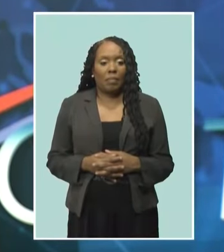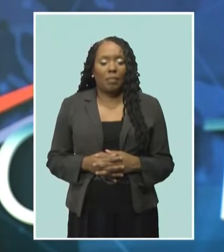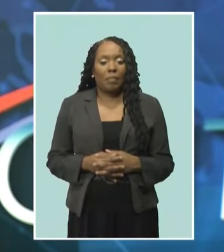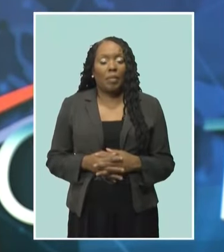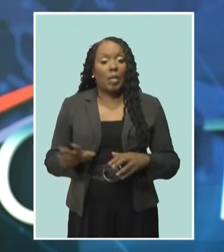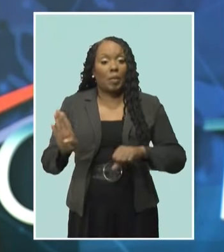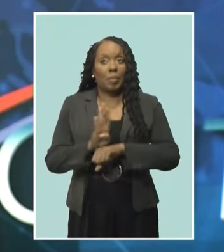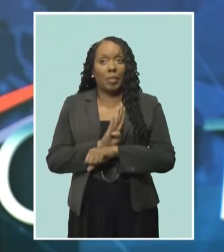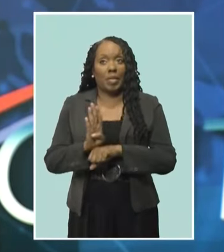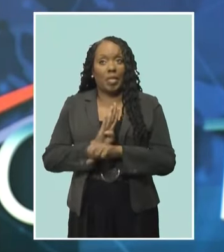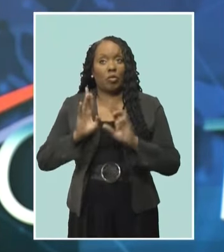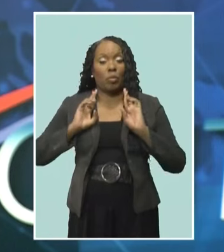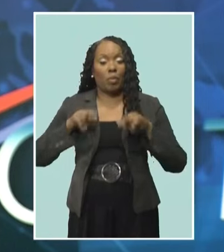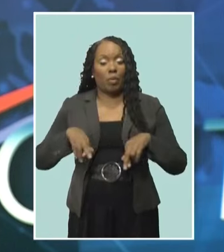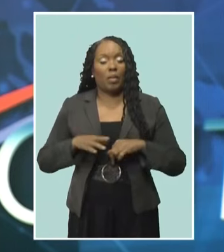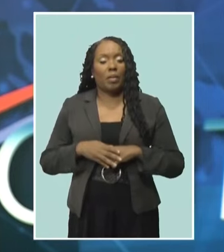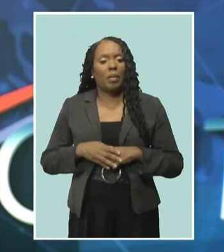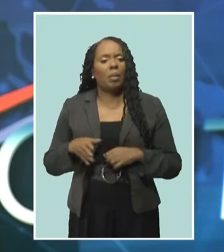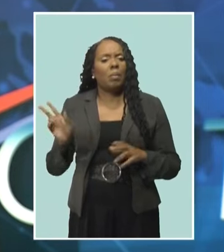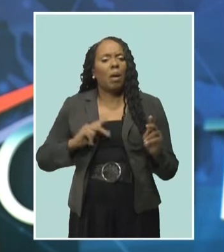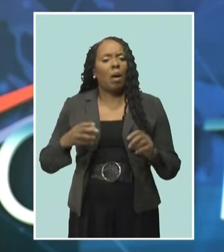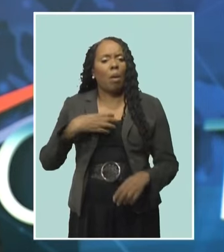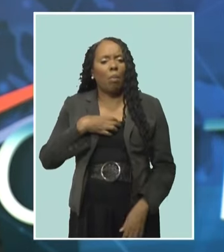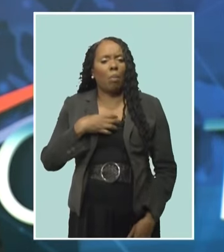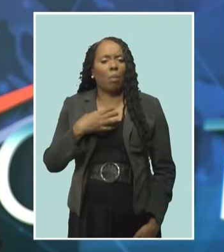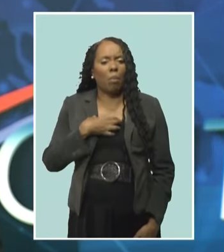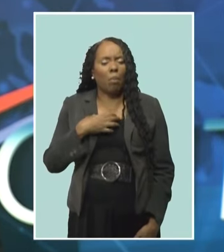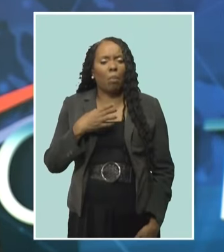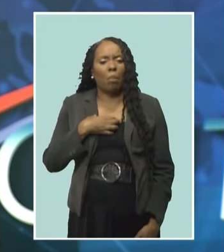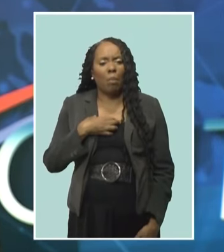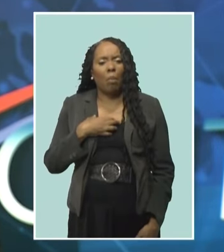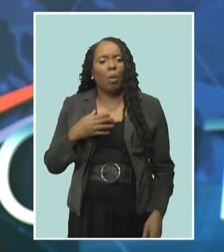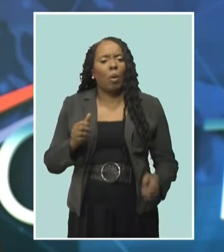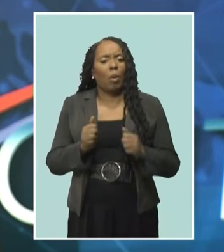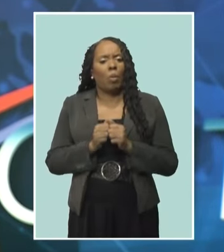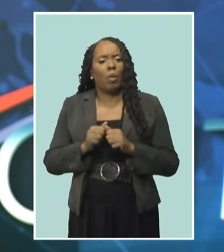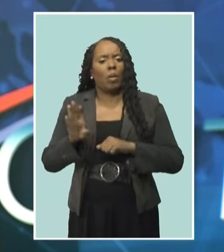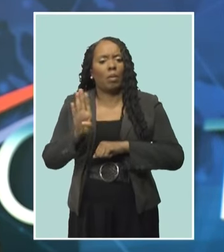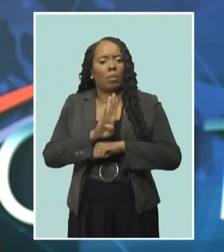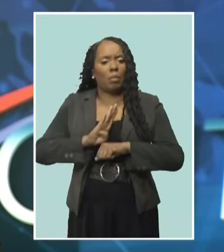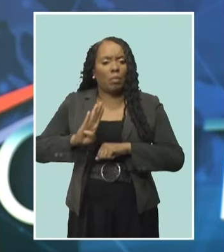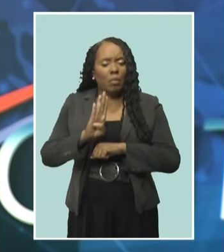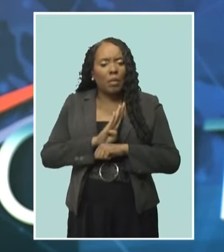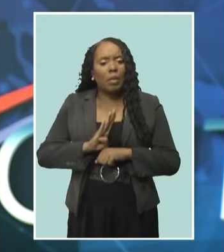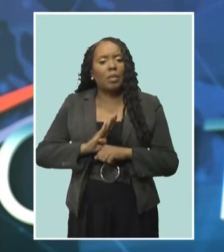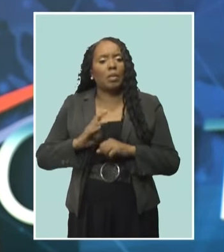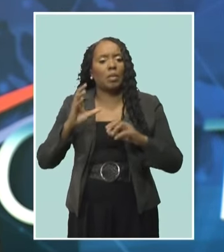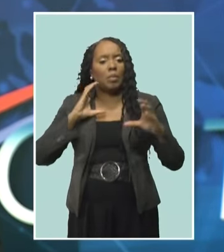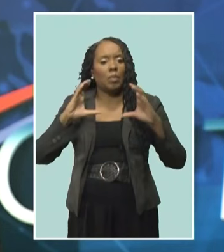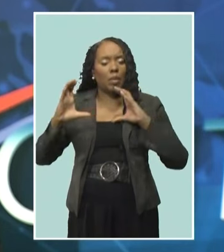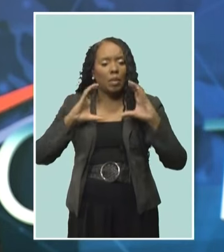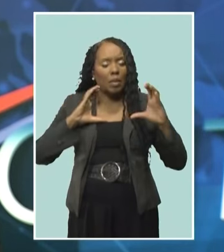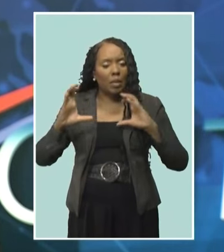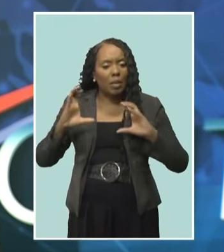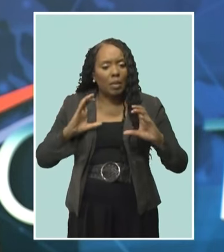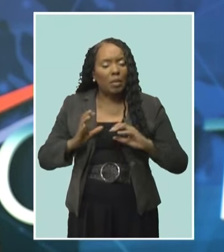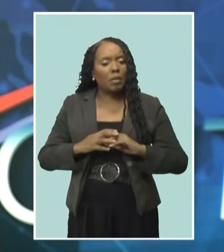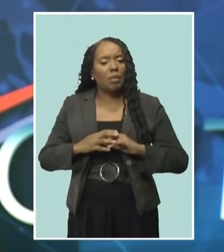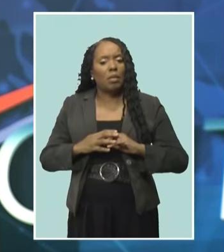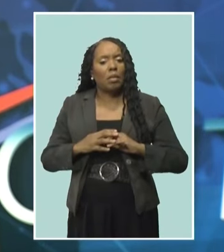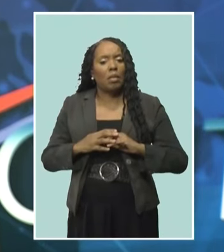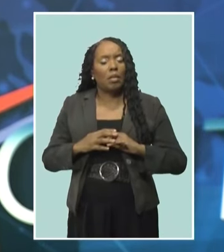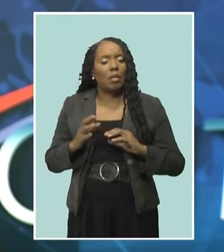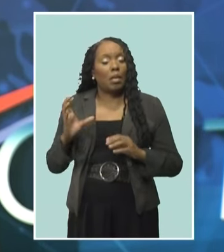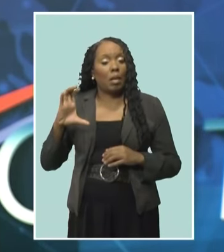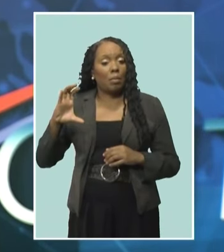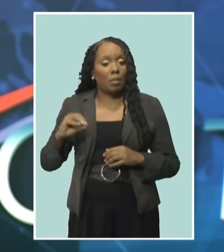In business tonight, complaints against Barbados mobile telecommunications providers are rising. The Fair Trading Commission is reporting